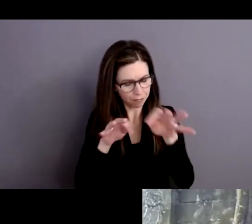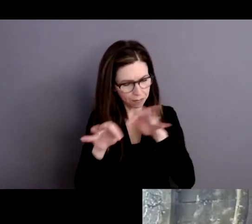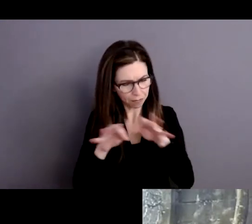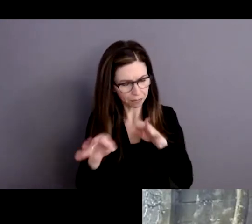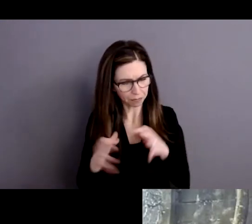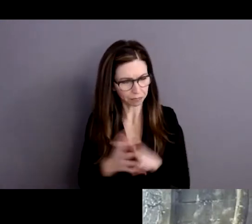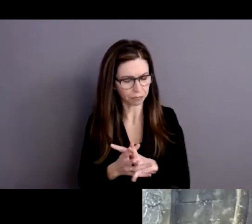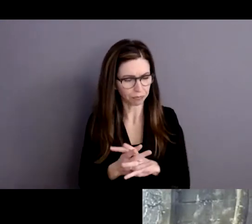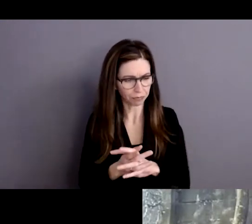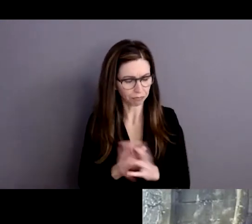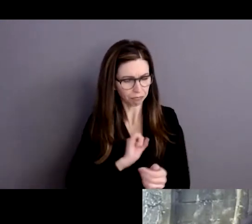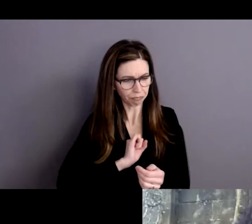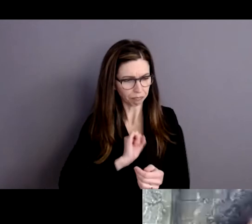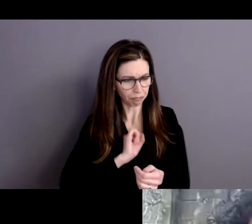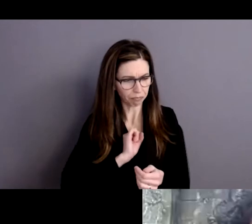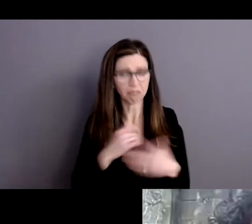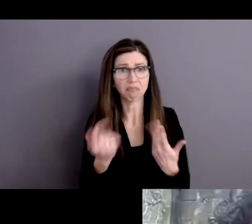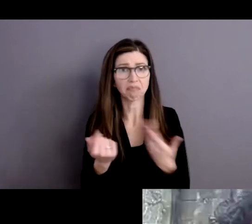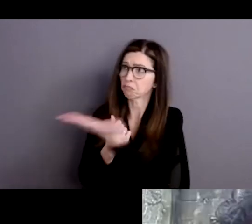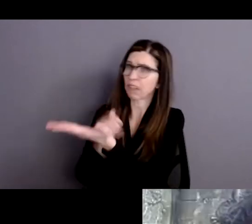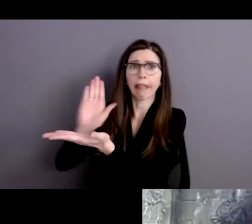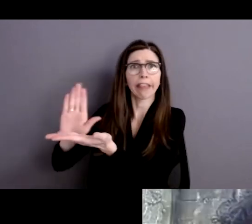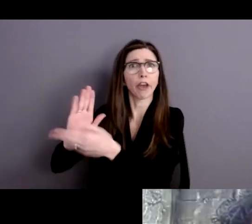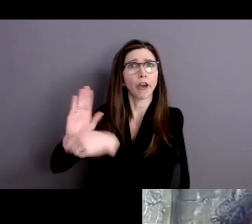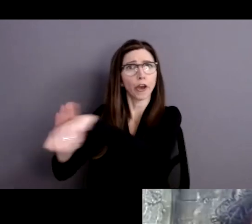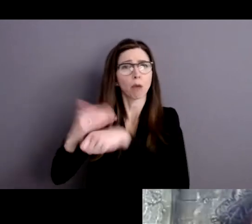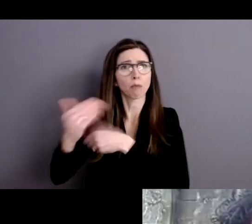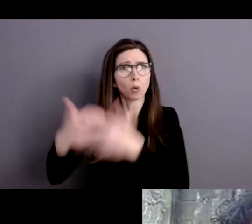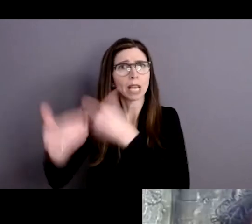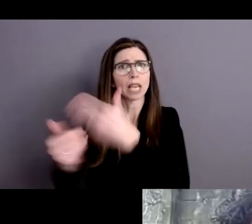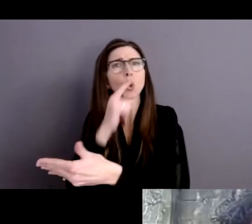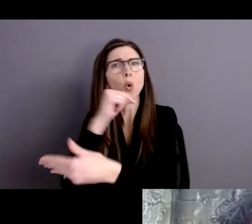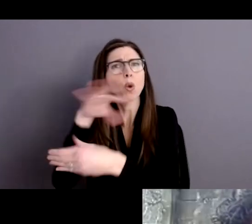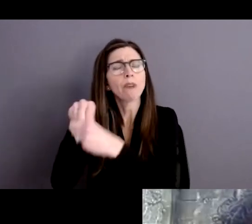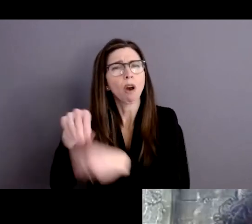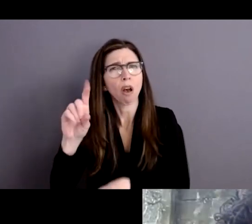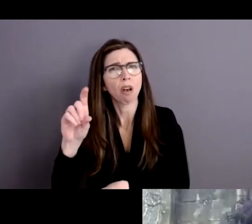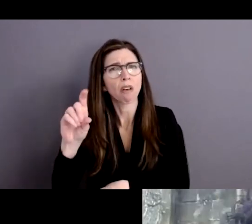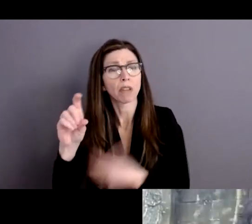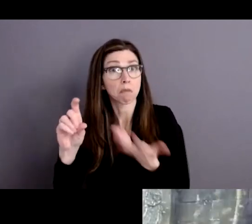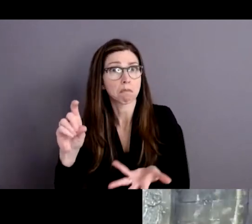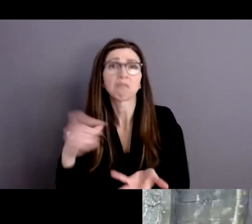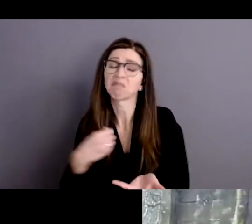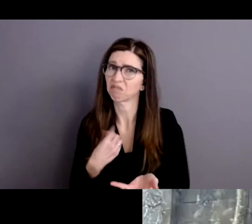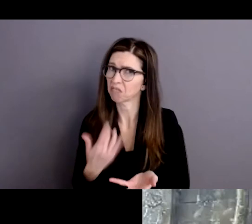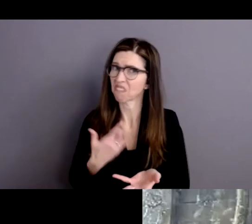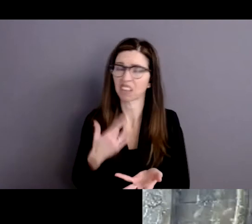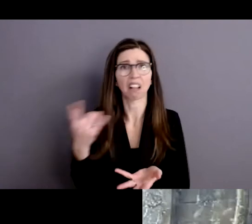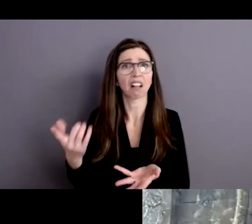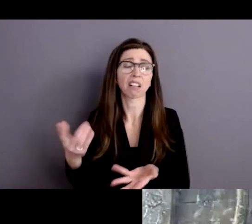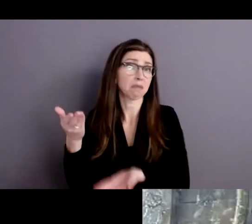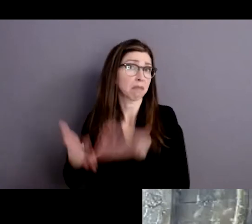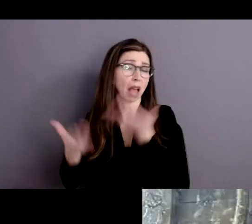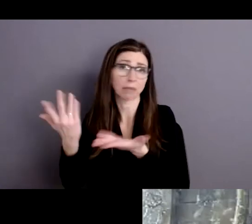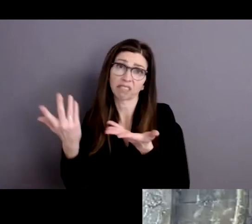during the consultation process, but I have no doubt that the majority of folks involved were upper middle class and